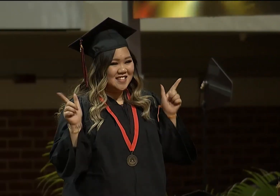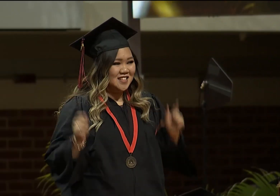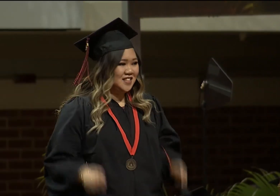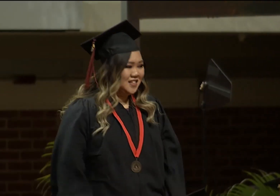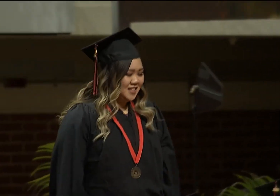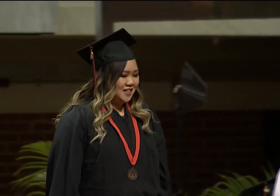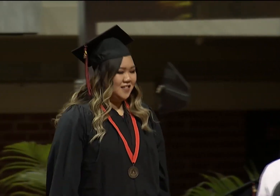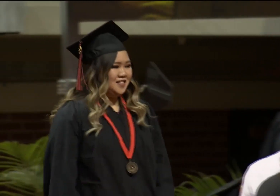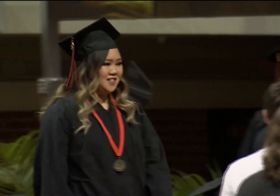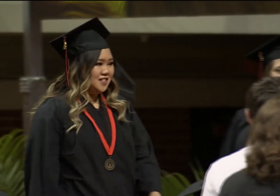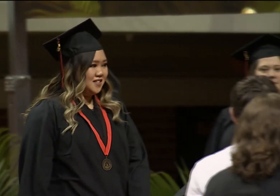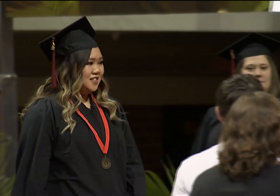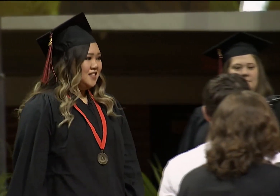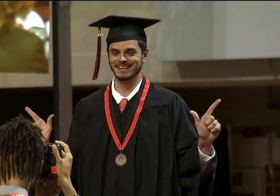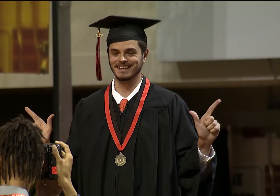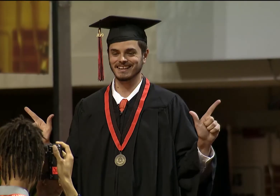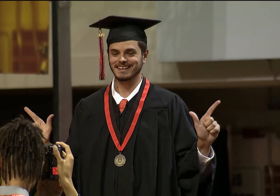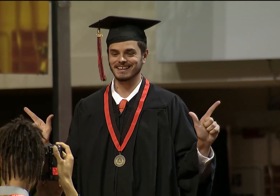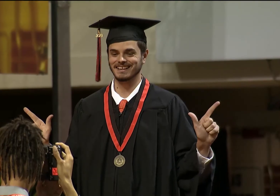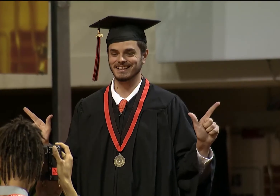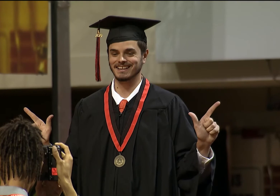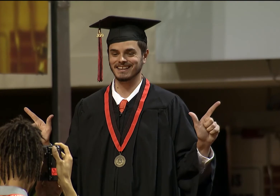Vamila Amita Vanarita.